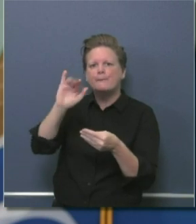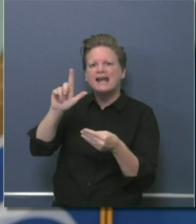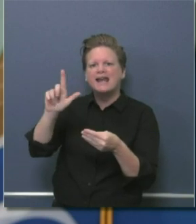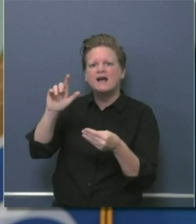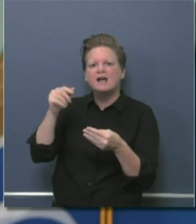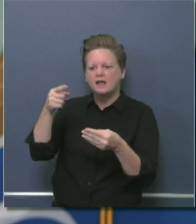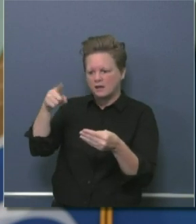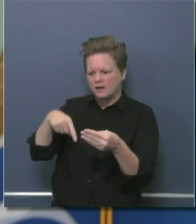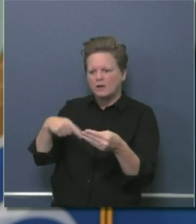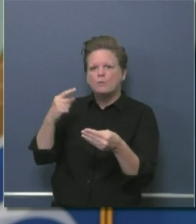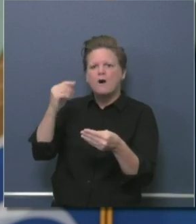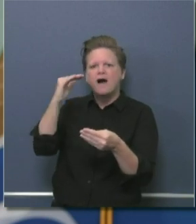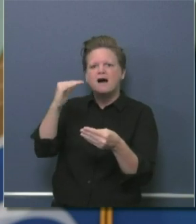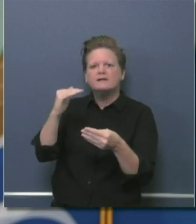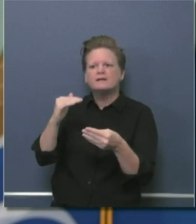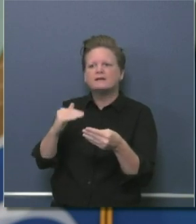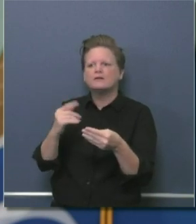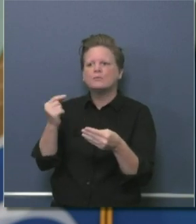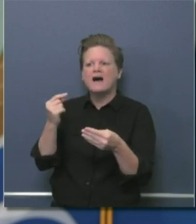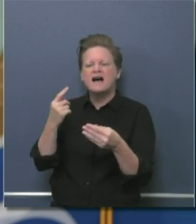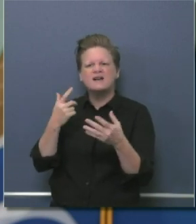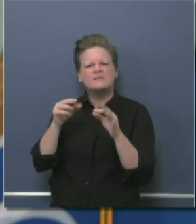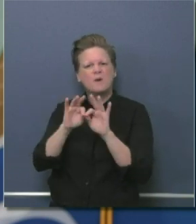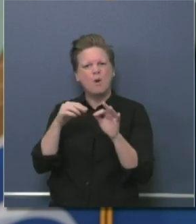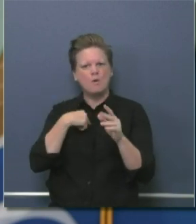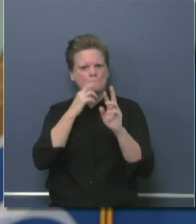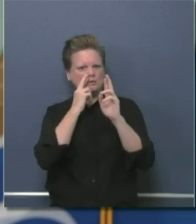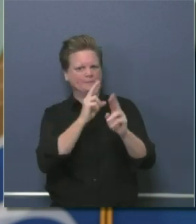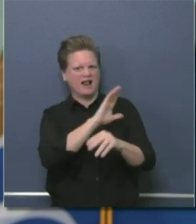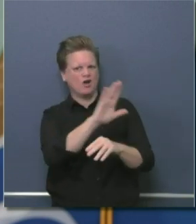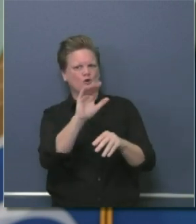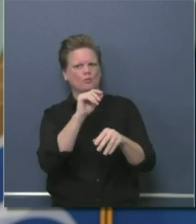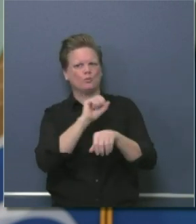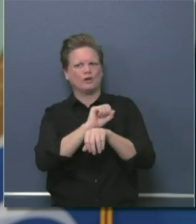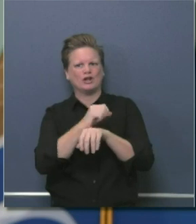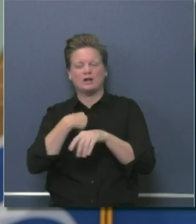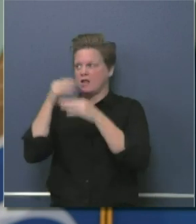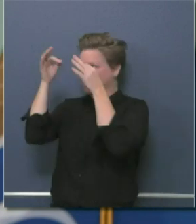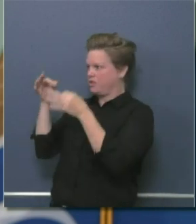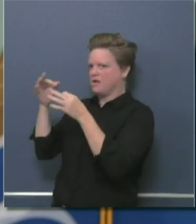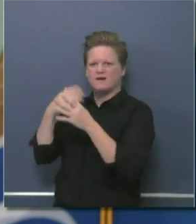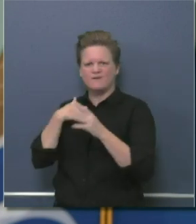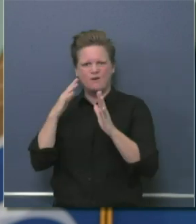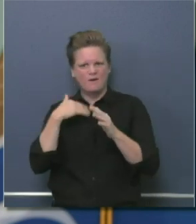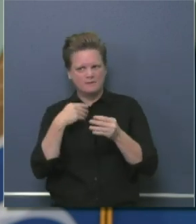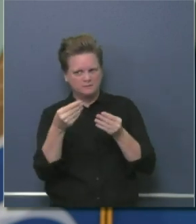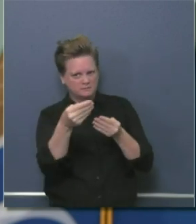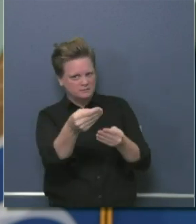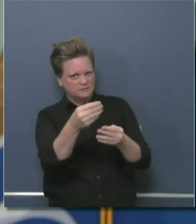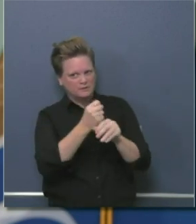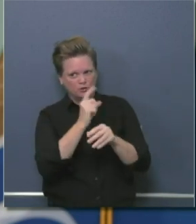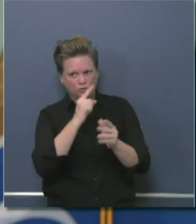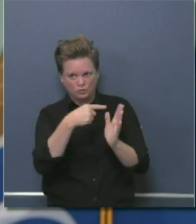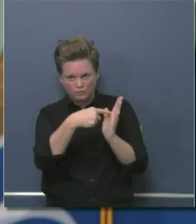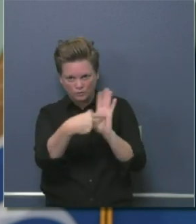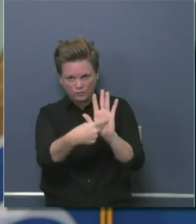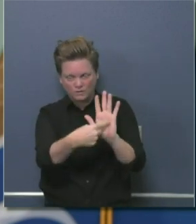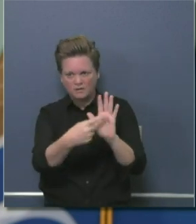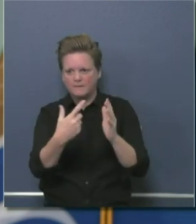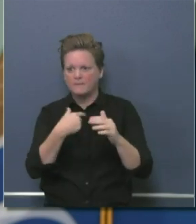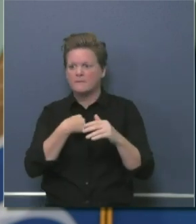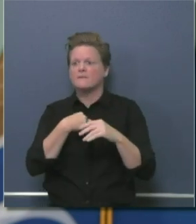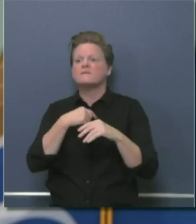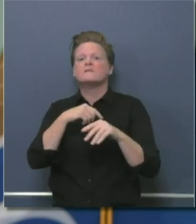that. And I admire the work of so many that have continued despite the stay-at-home order and despite not